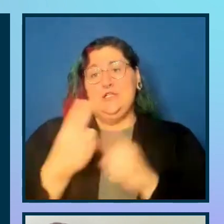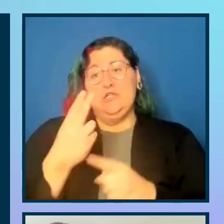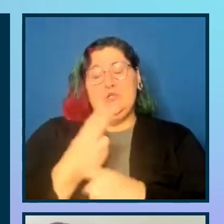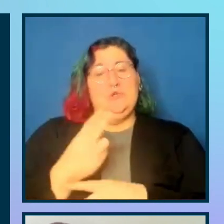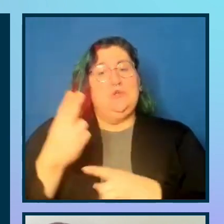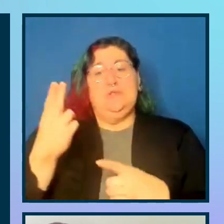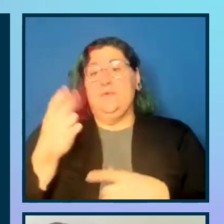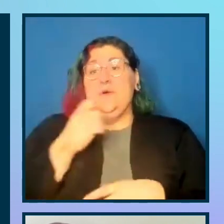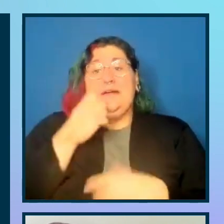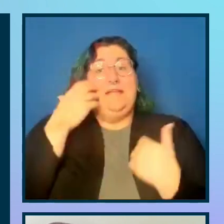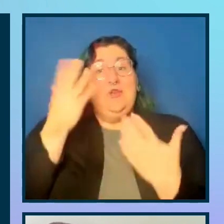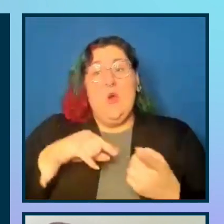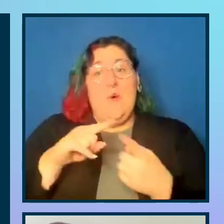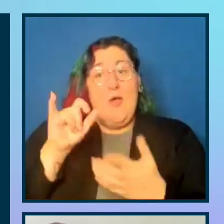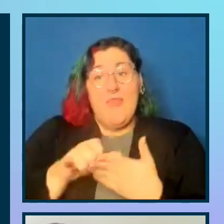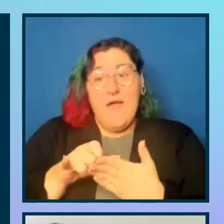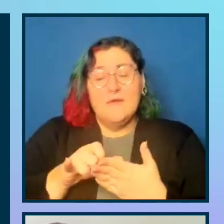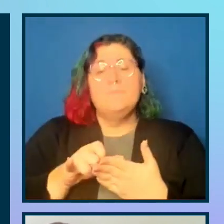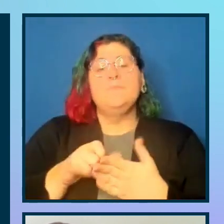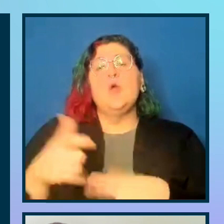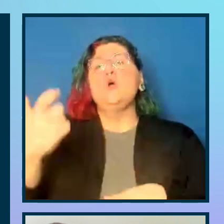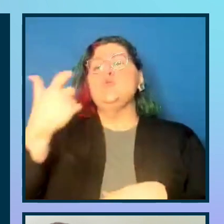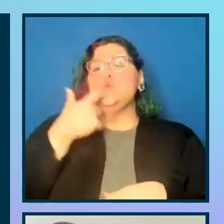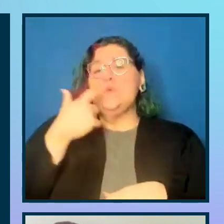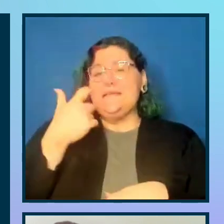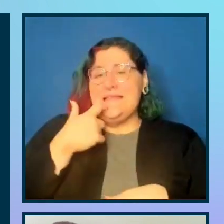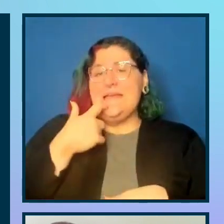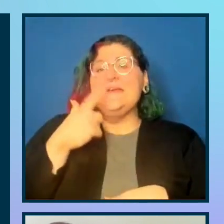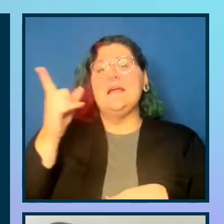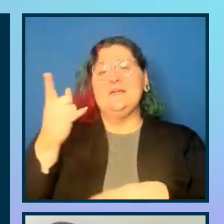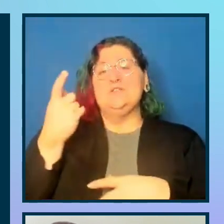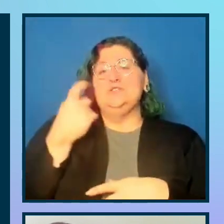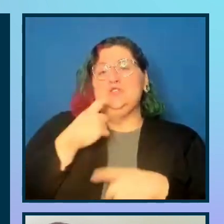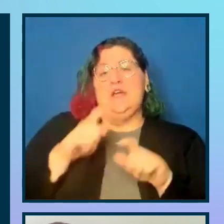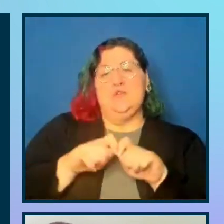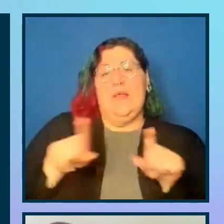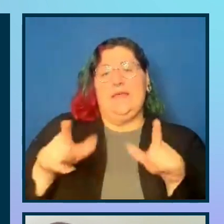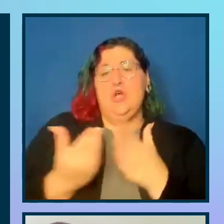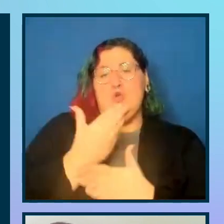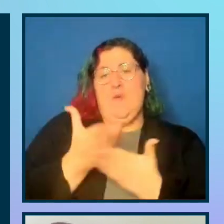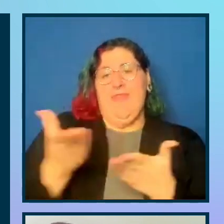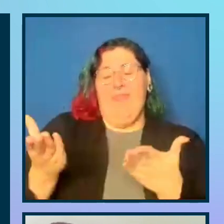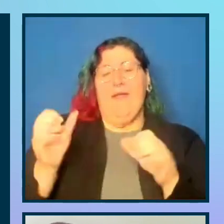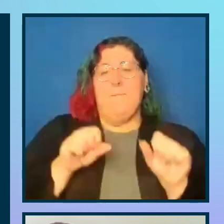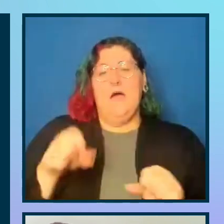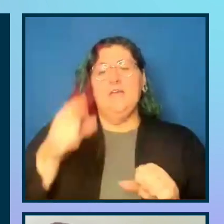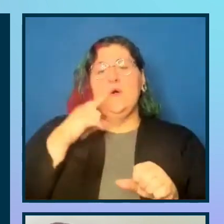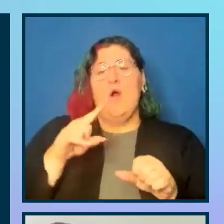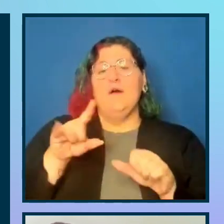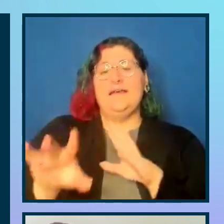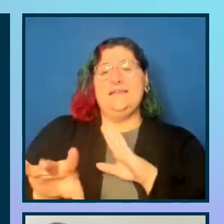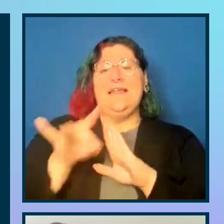Recently, Edge has also introduced a new element called the select menu element, which does allow for enhanced accessibility and customization.